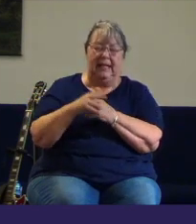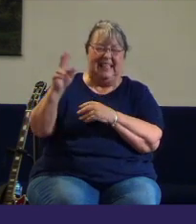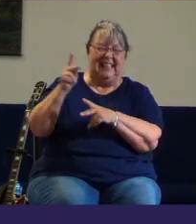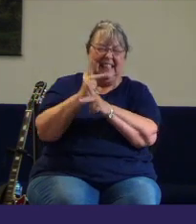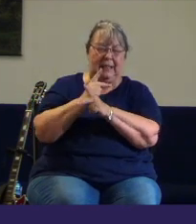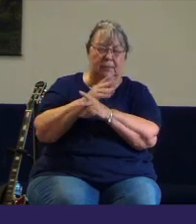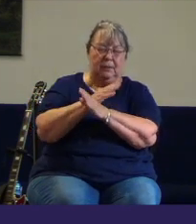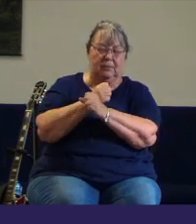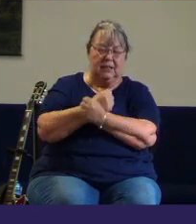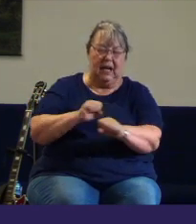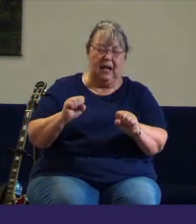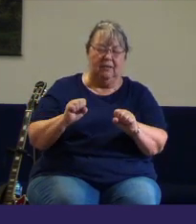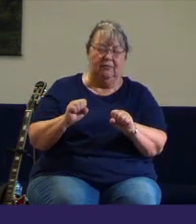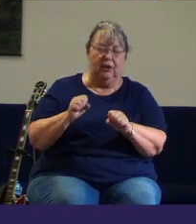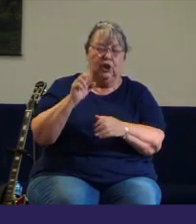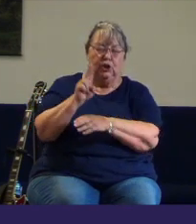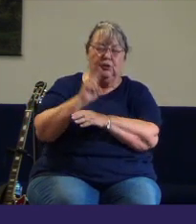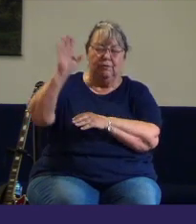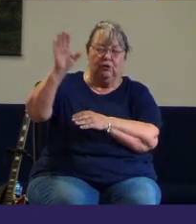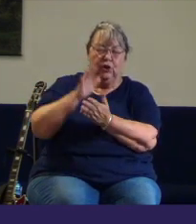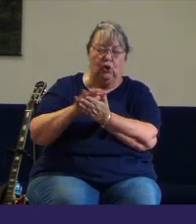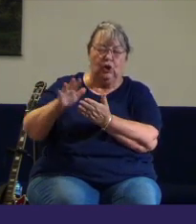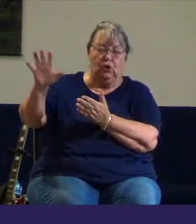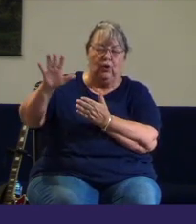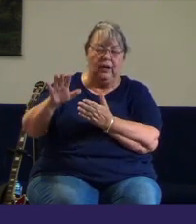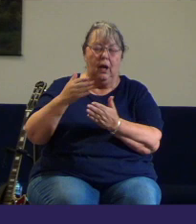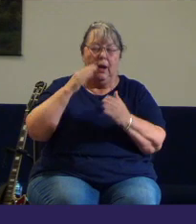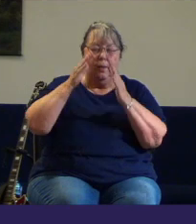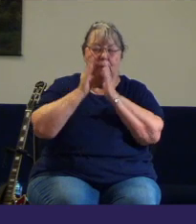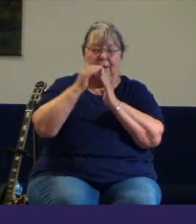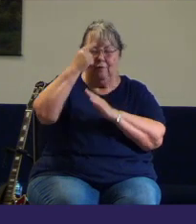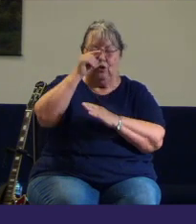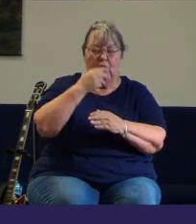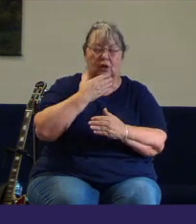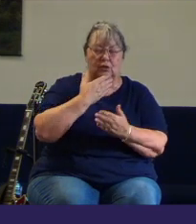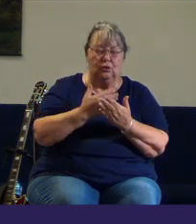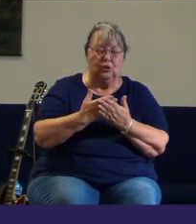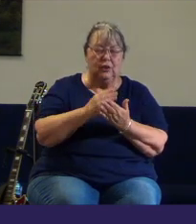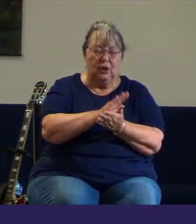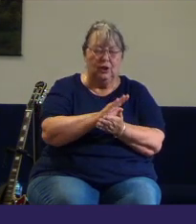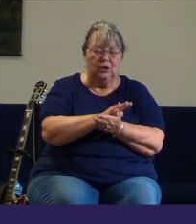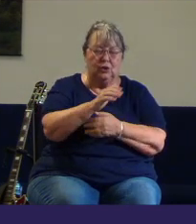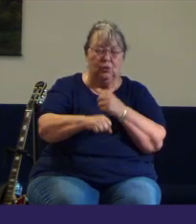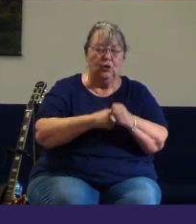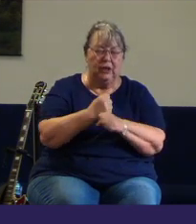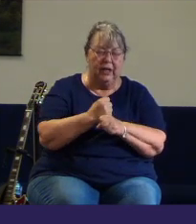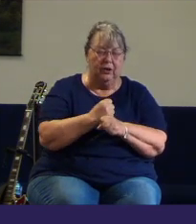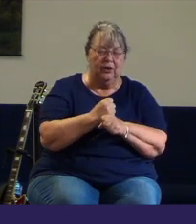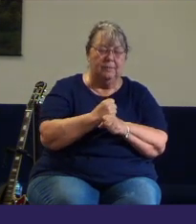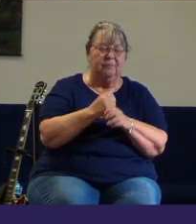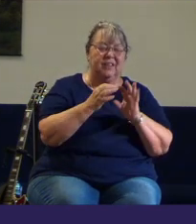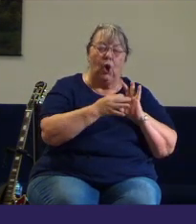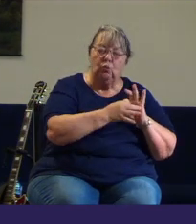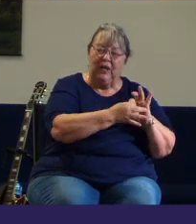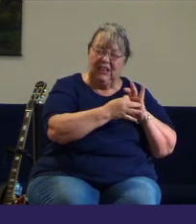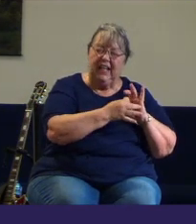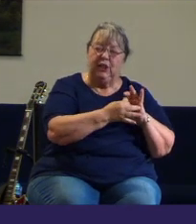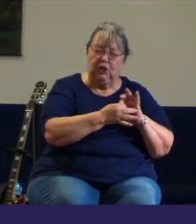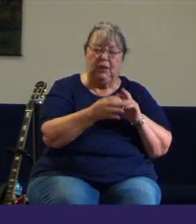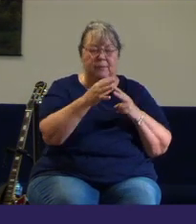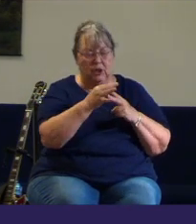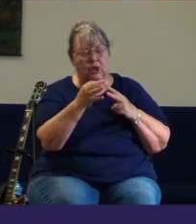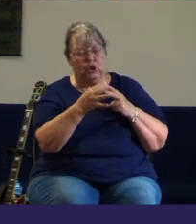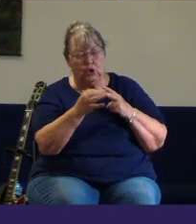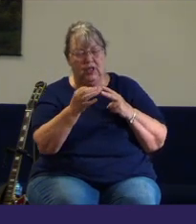for your glory. So we pray for a good year in school this year. We pray for good friends, good relationships, good choices. We commit them to you.